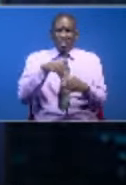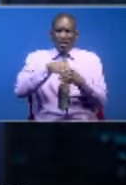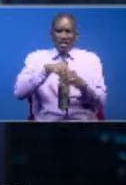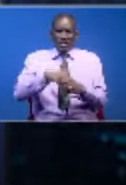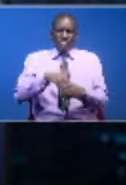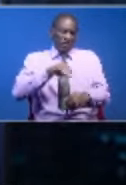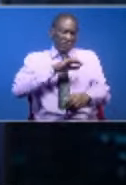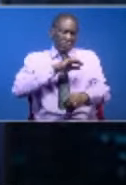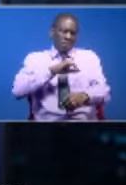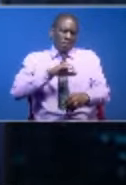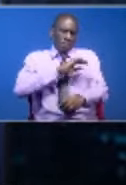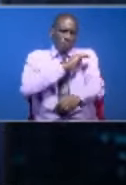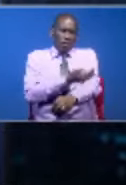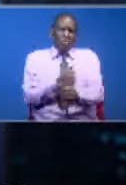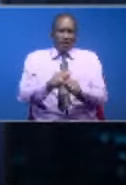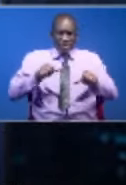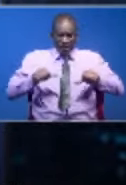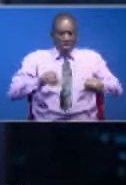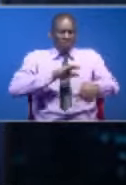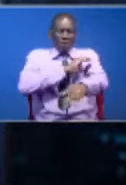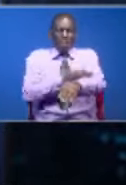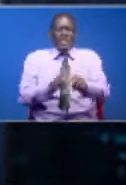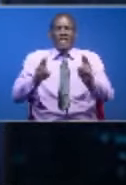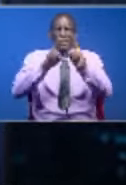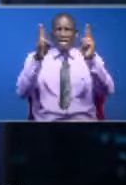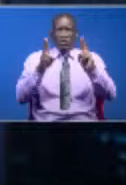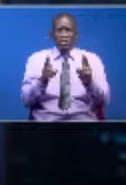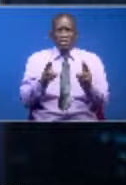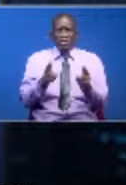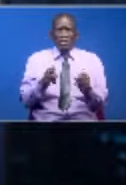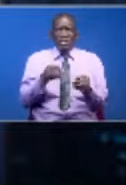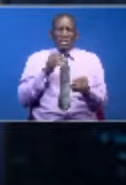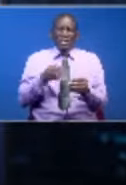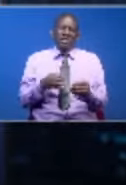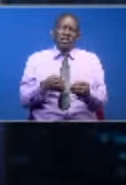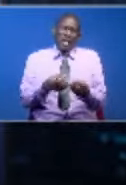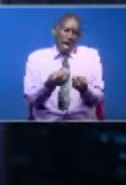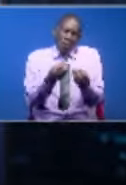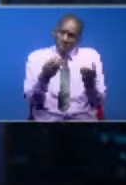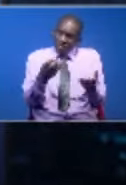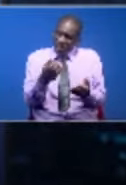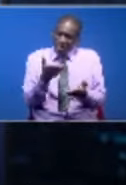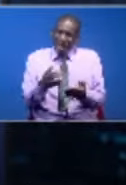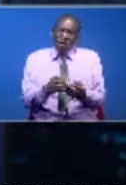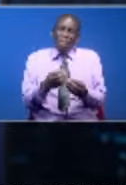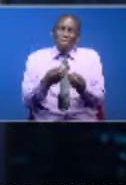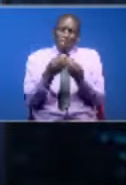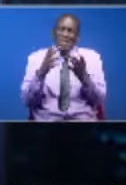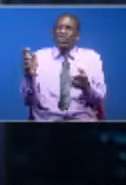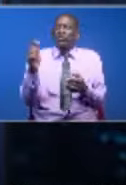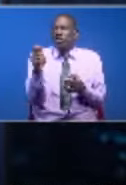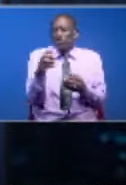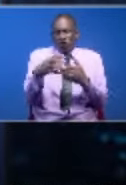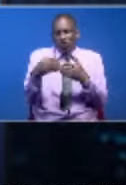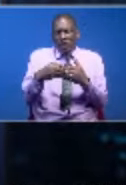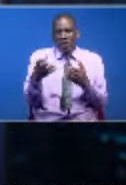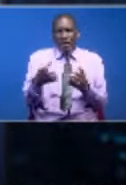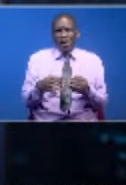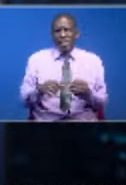sustainability mandate globally runs into the hundreds of trillions of US dollars. Yeah. On the continent, we have the